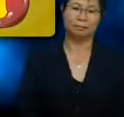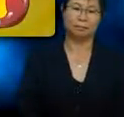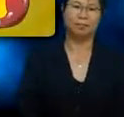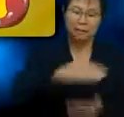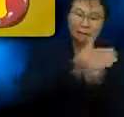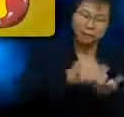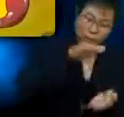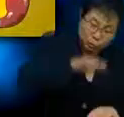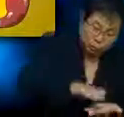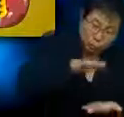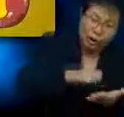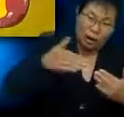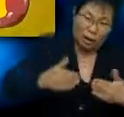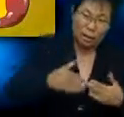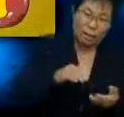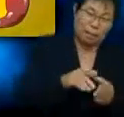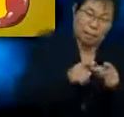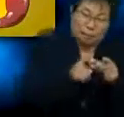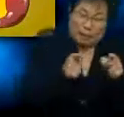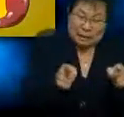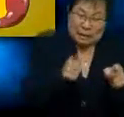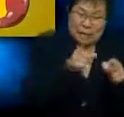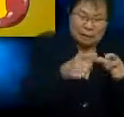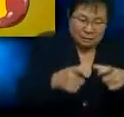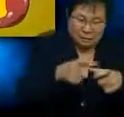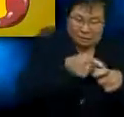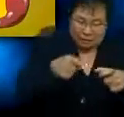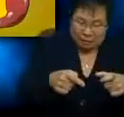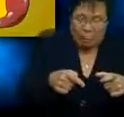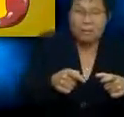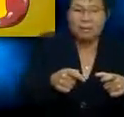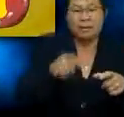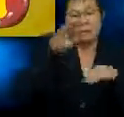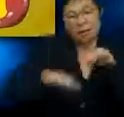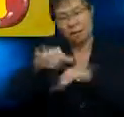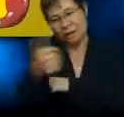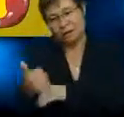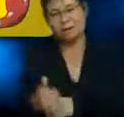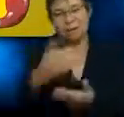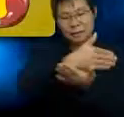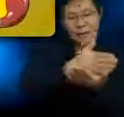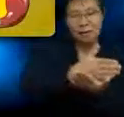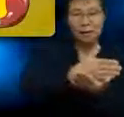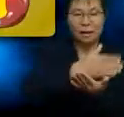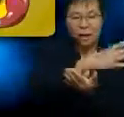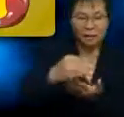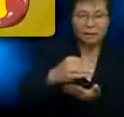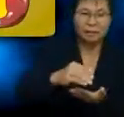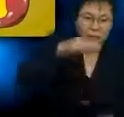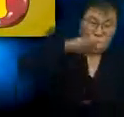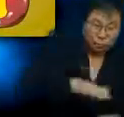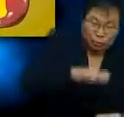Some springs have bigger diameters than others. And springs can also be